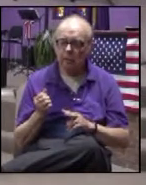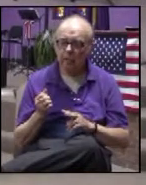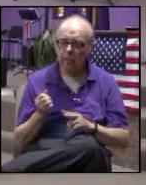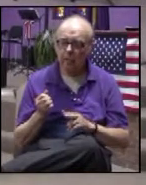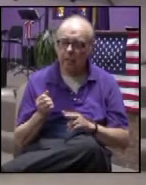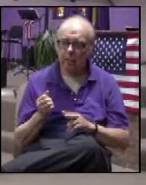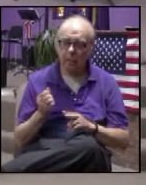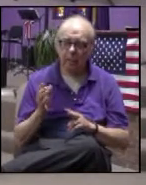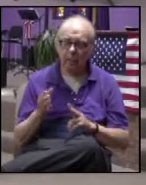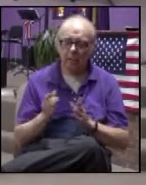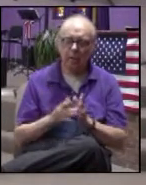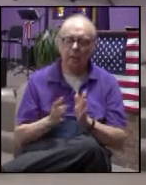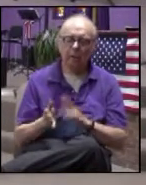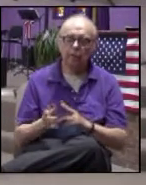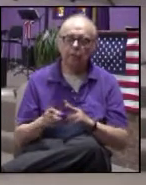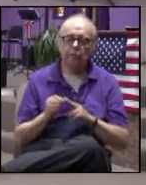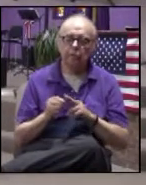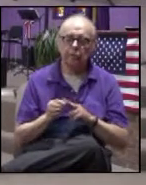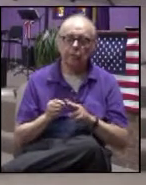He chooses the willing.